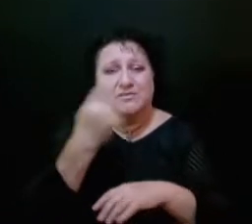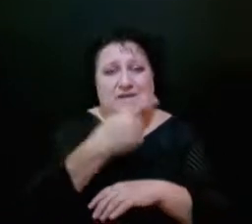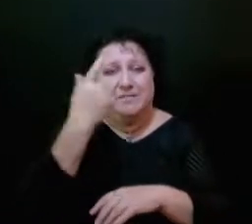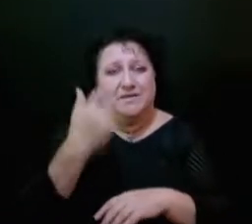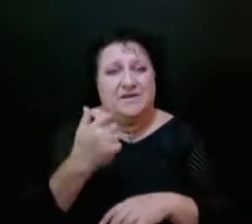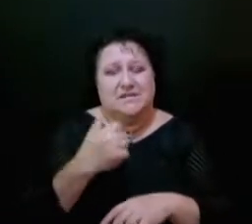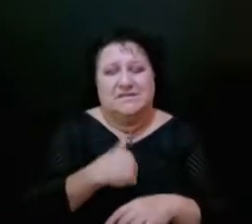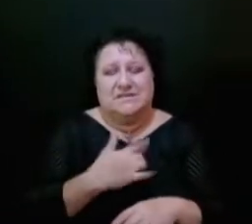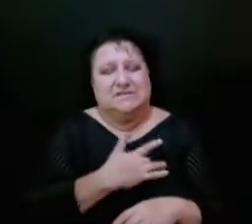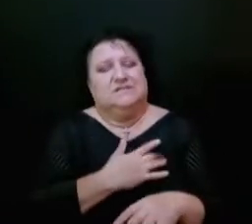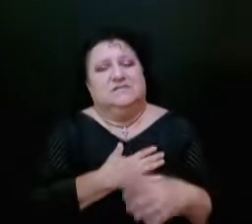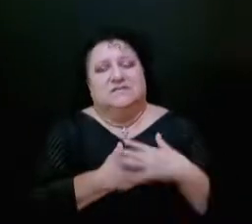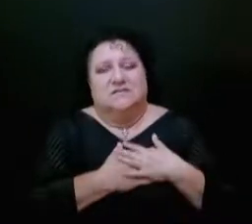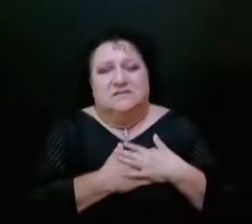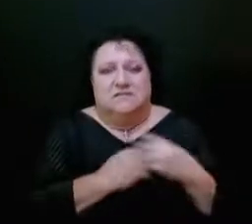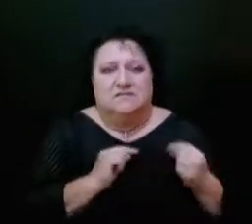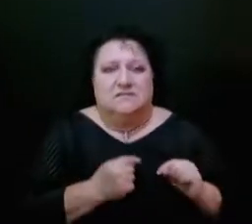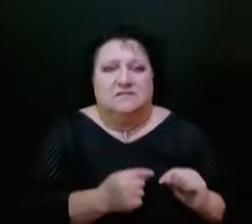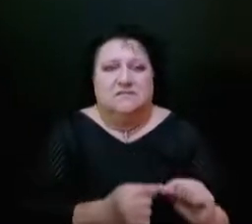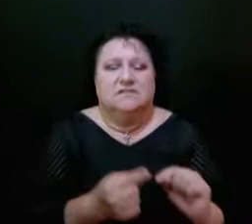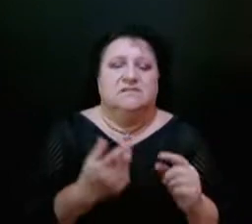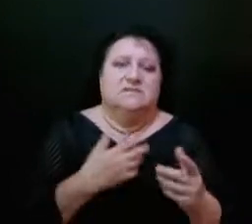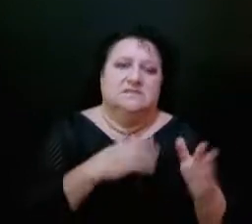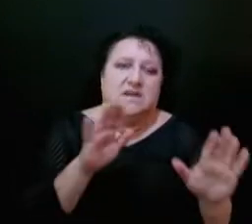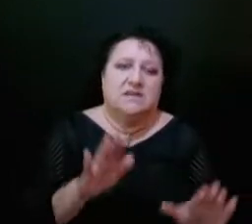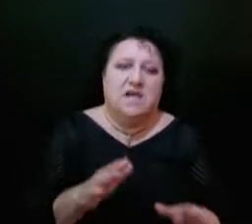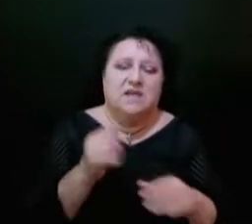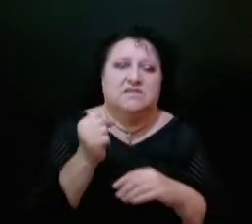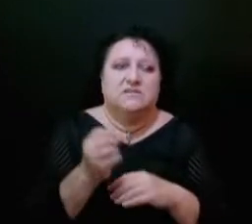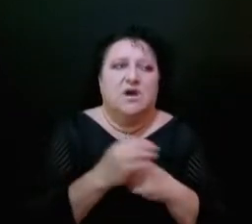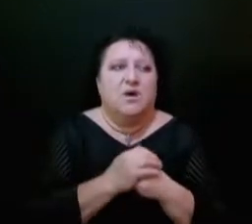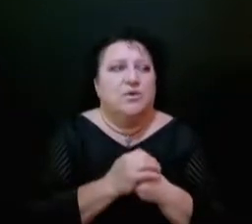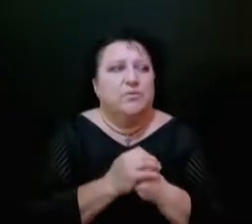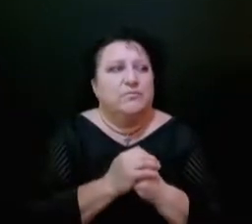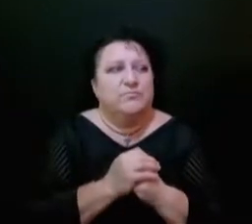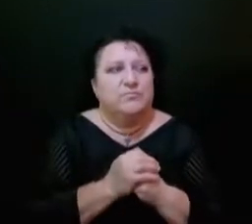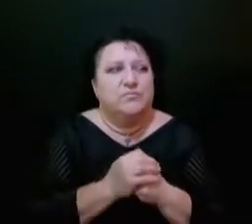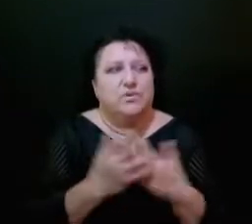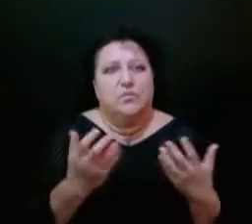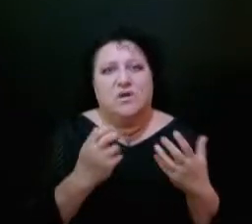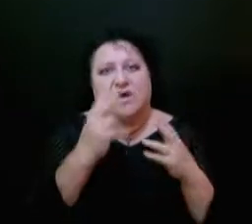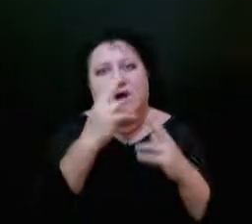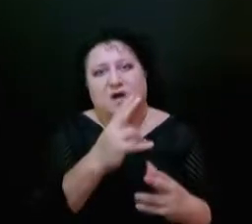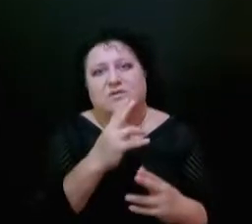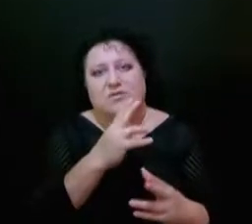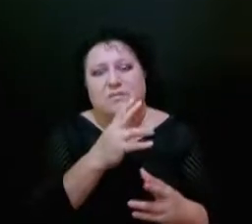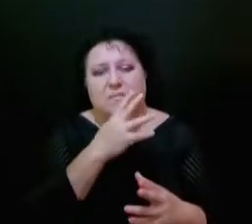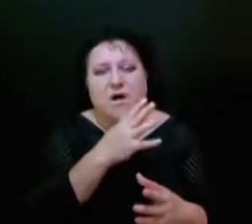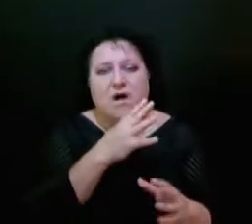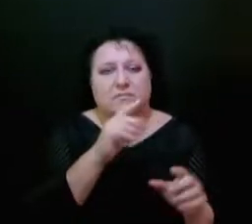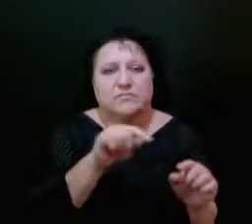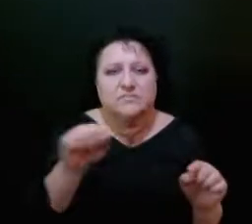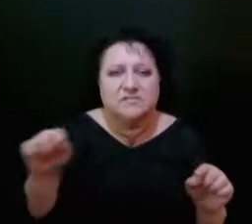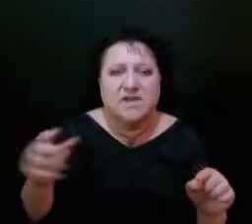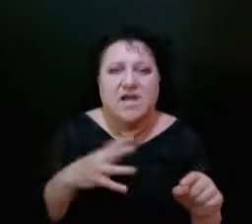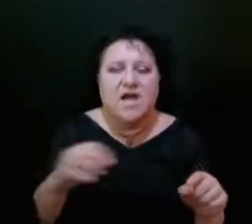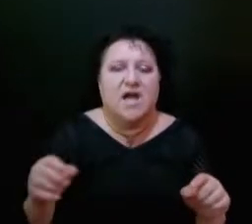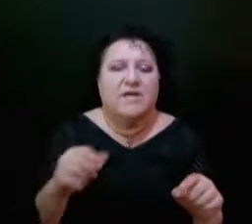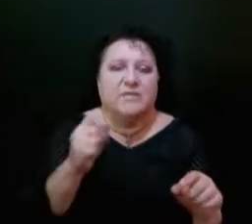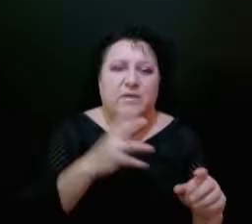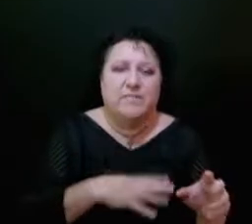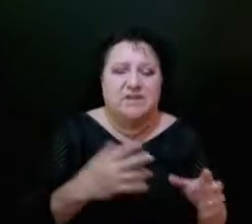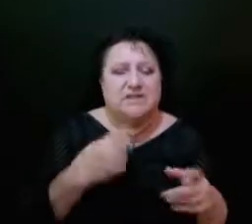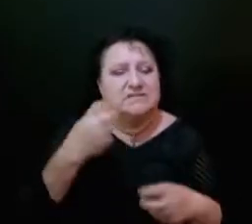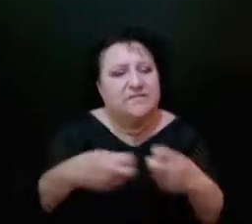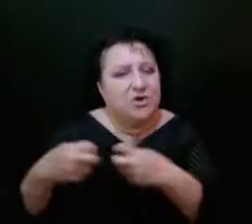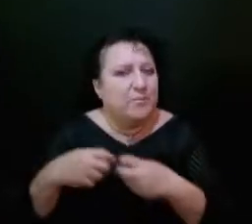tricky Sunday. And so we want to honor moms, and we want to honor those women, and it's a little bit difficult. But I promise you, I'm going to